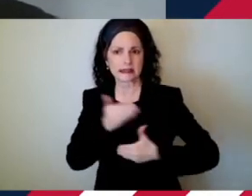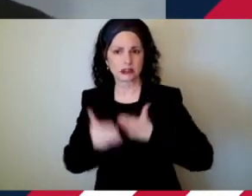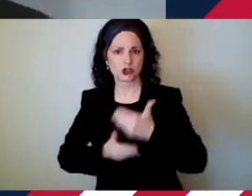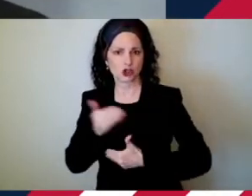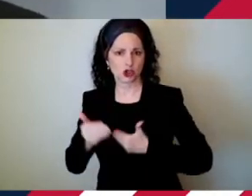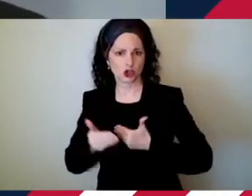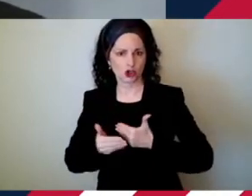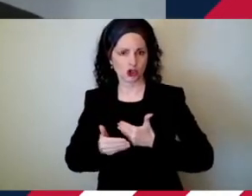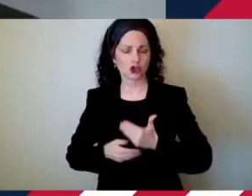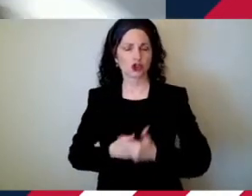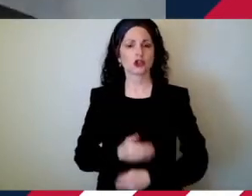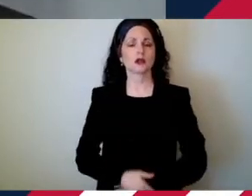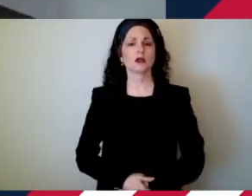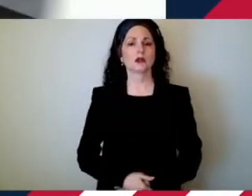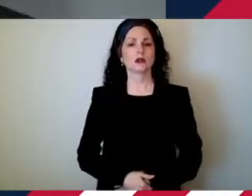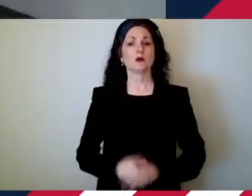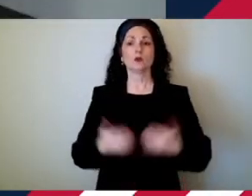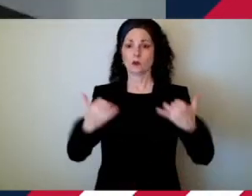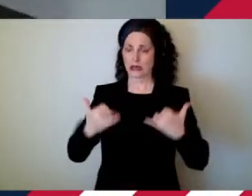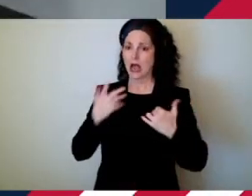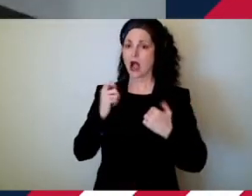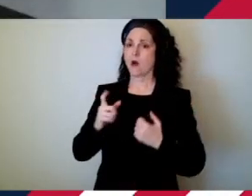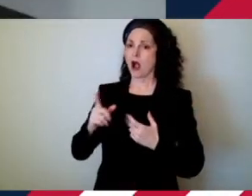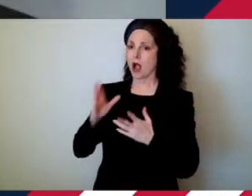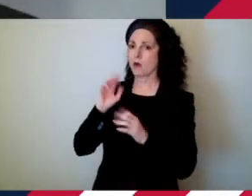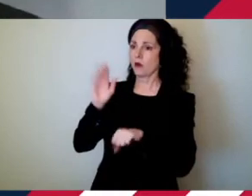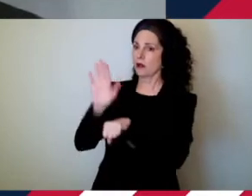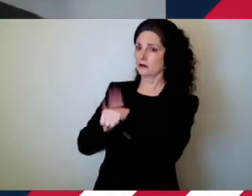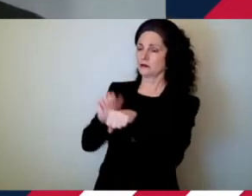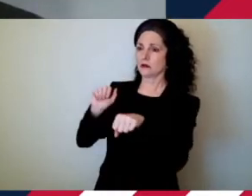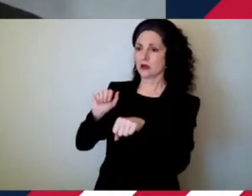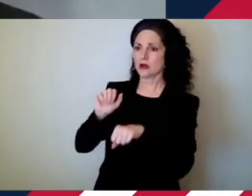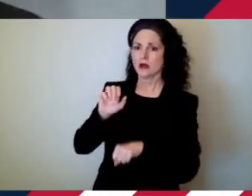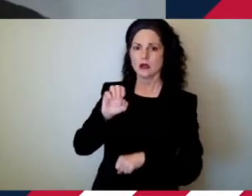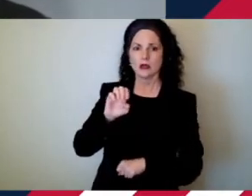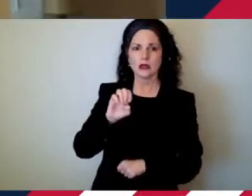I am now going to recognize Elaine Kimmark to discuss it.